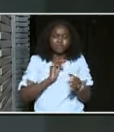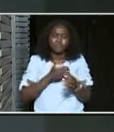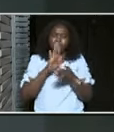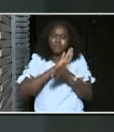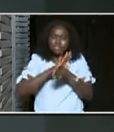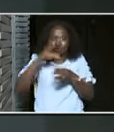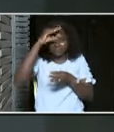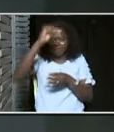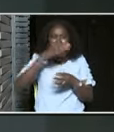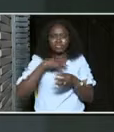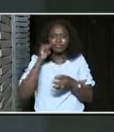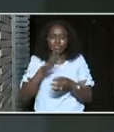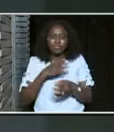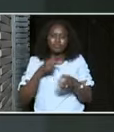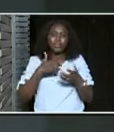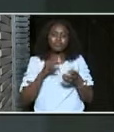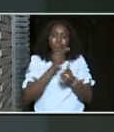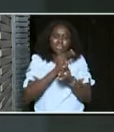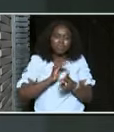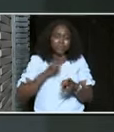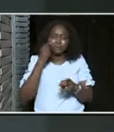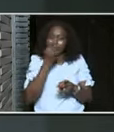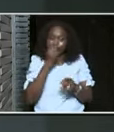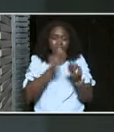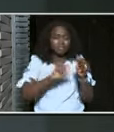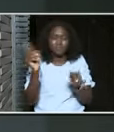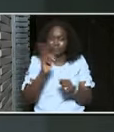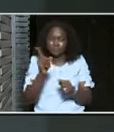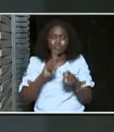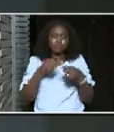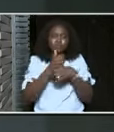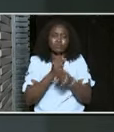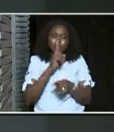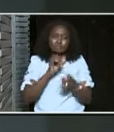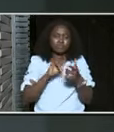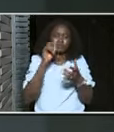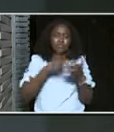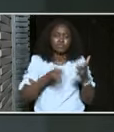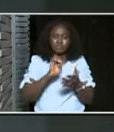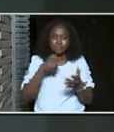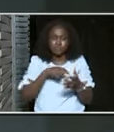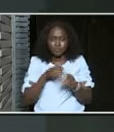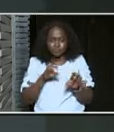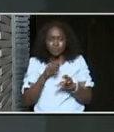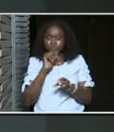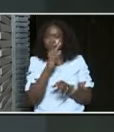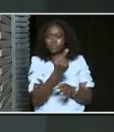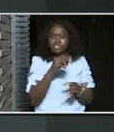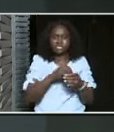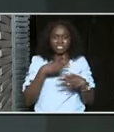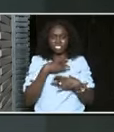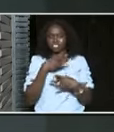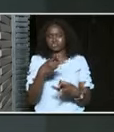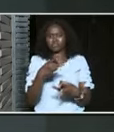and women. And we have to keep our eyes everywhere to make sure that whatever we do is not only in the